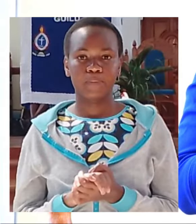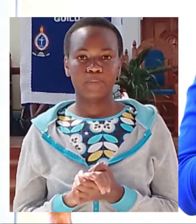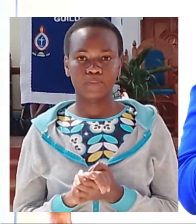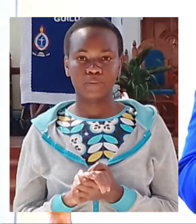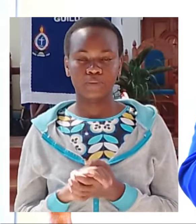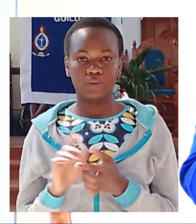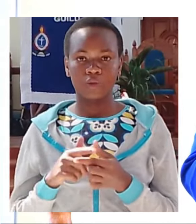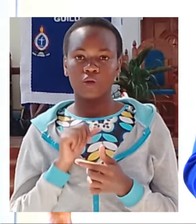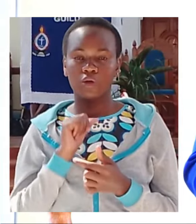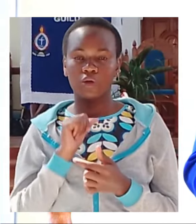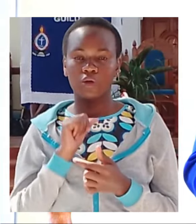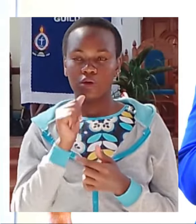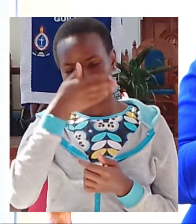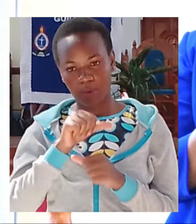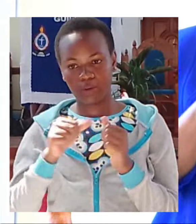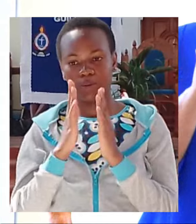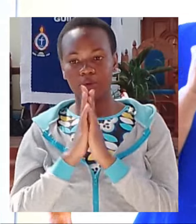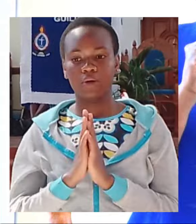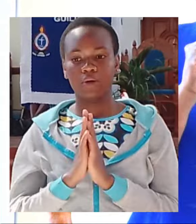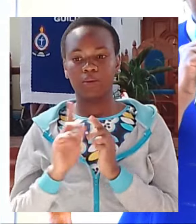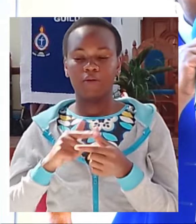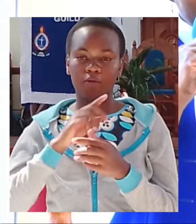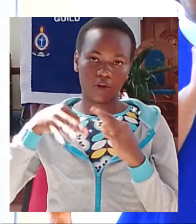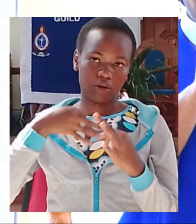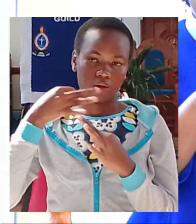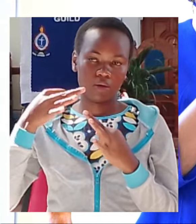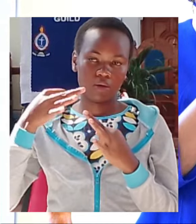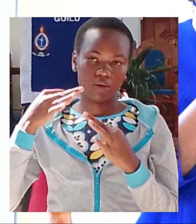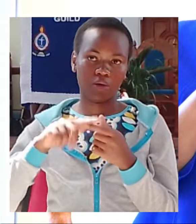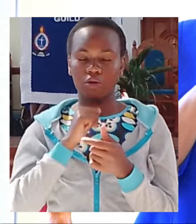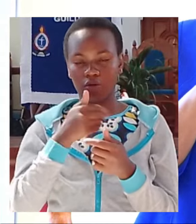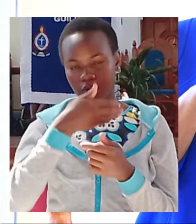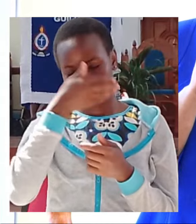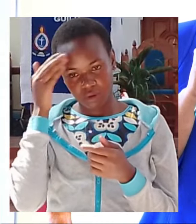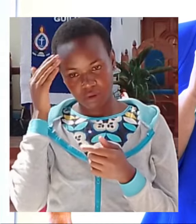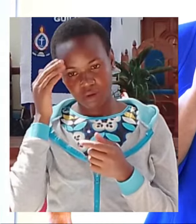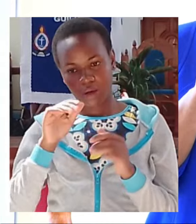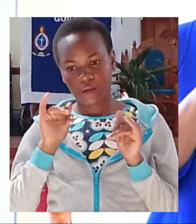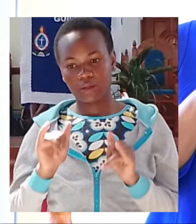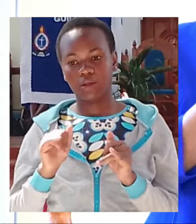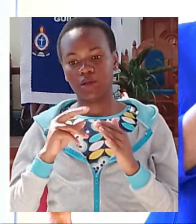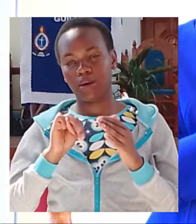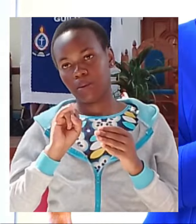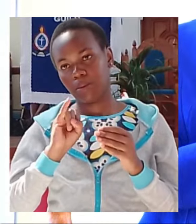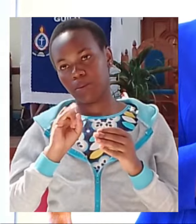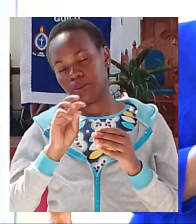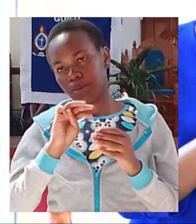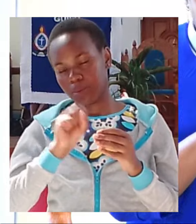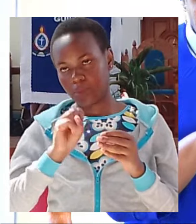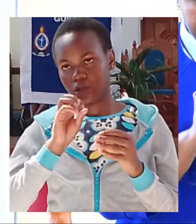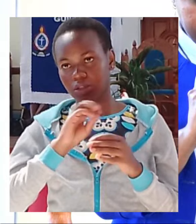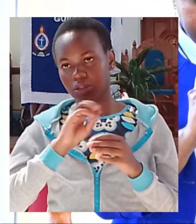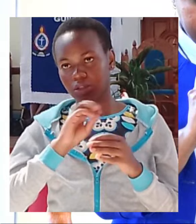if we don't forget about prayer, fellowship, if we don't forget about maintaining the ministry and having the gospel reach